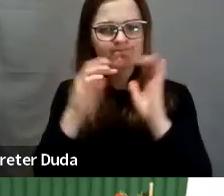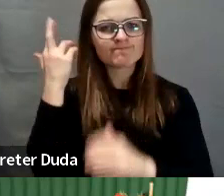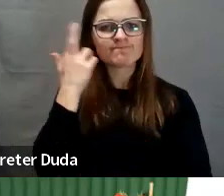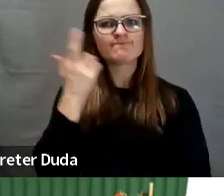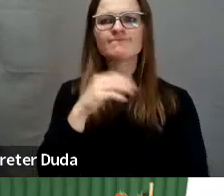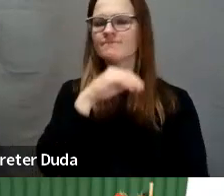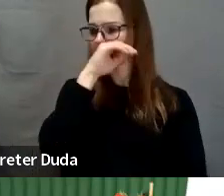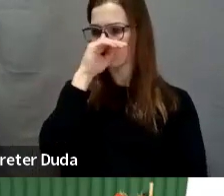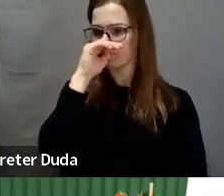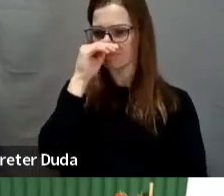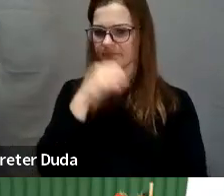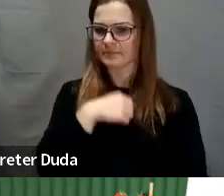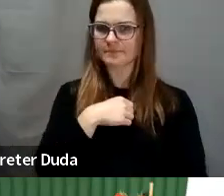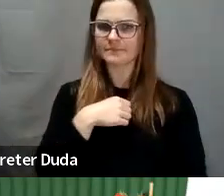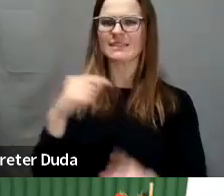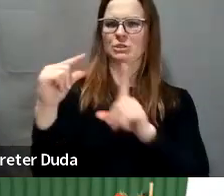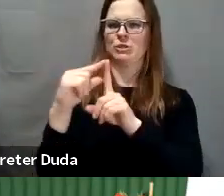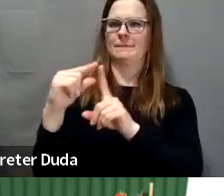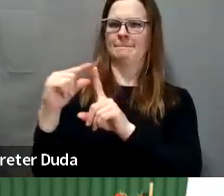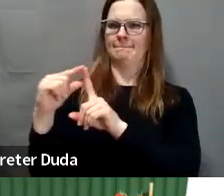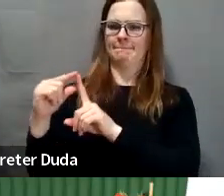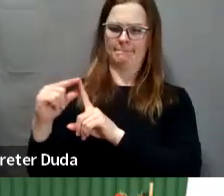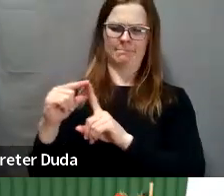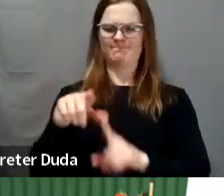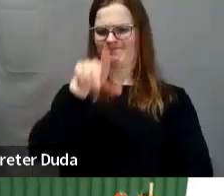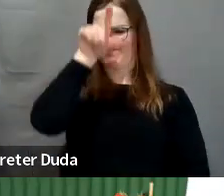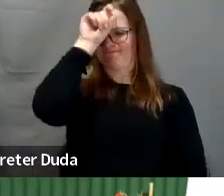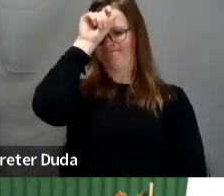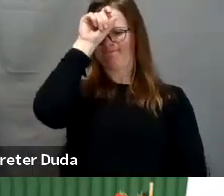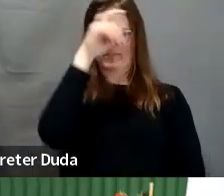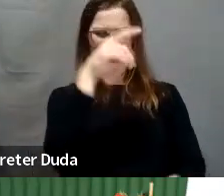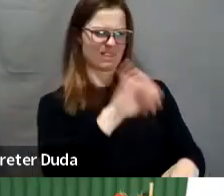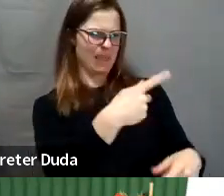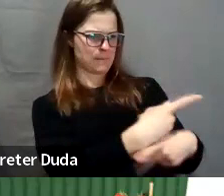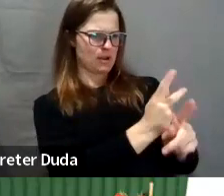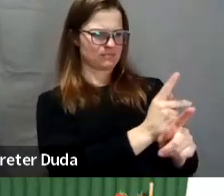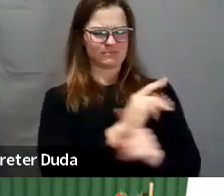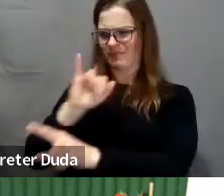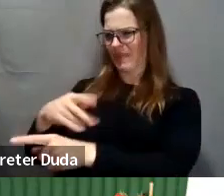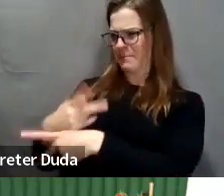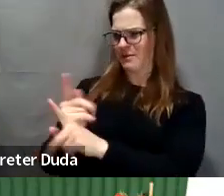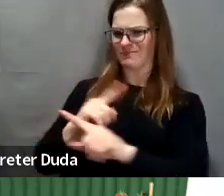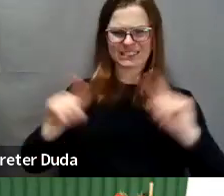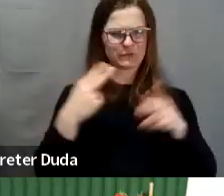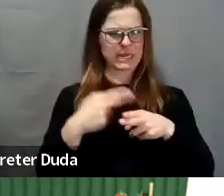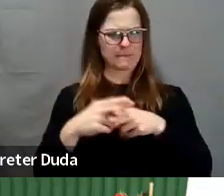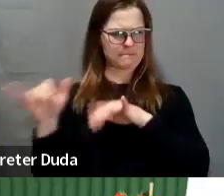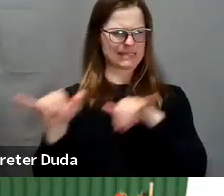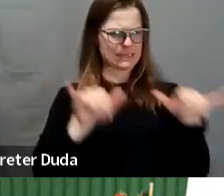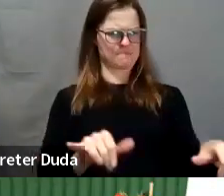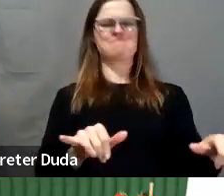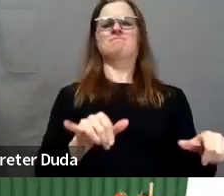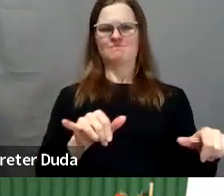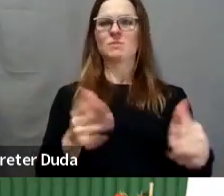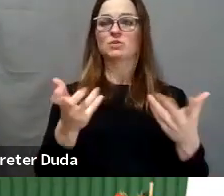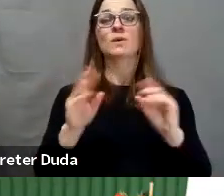there's some question about terminology, and people call different products different things. So I just wanted to clarify for the purpose of